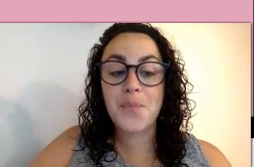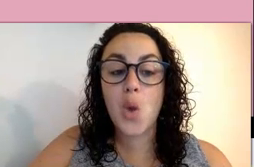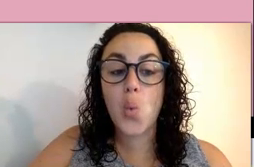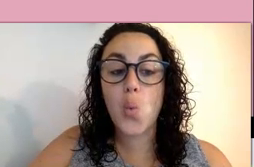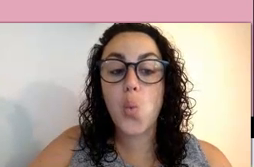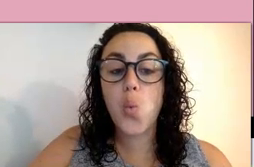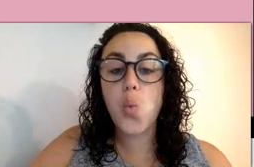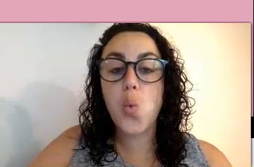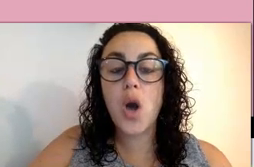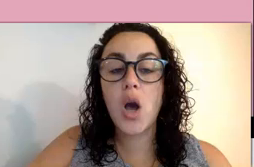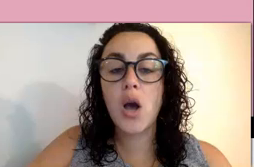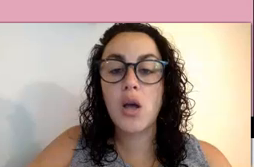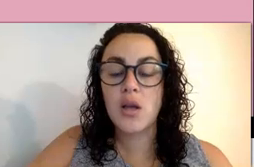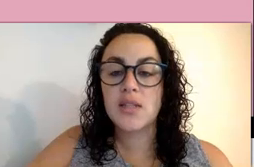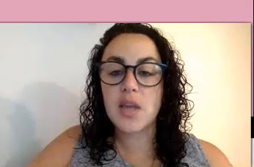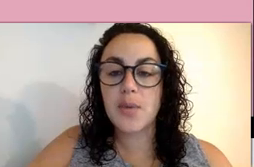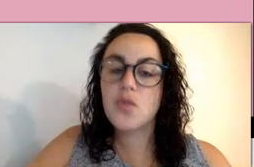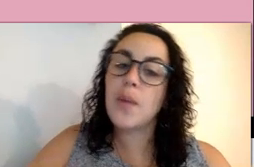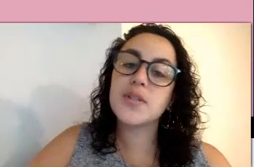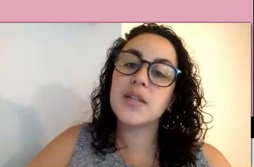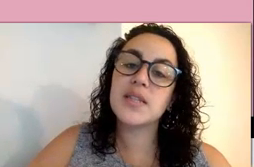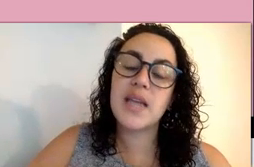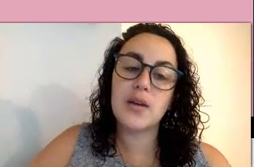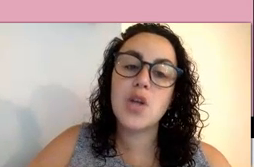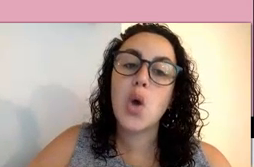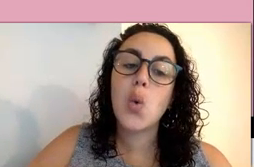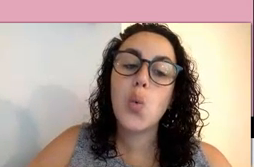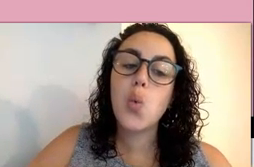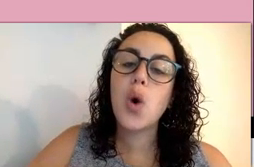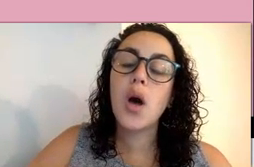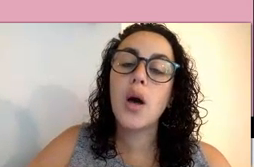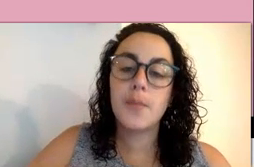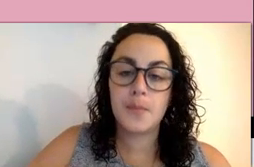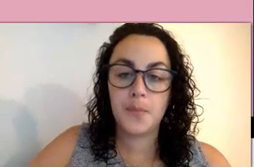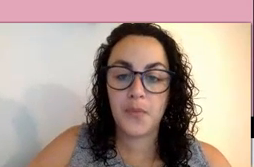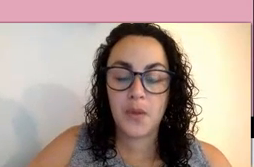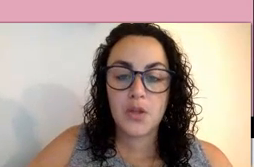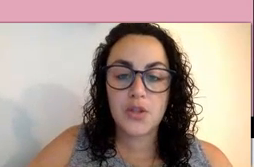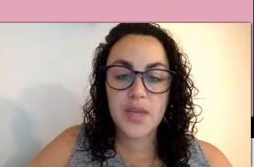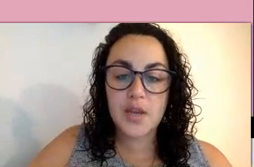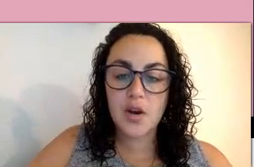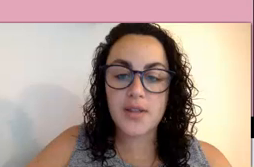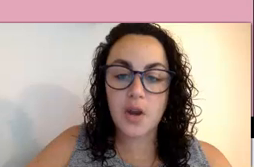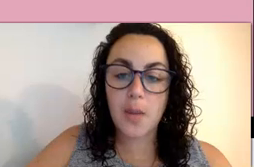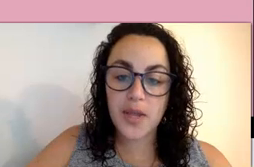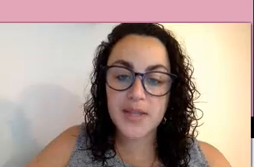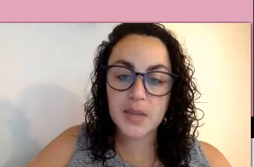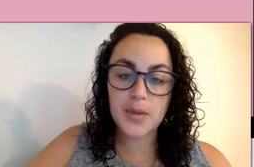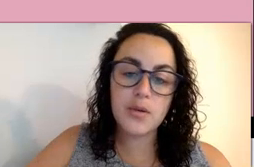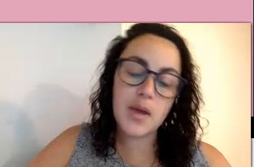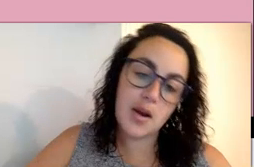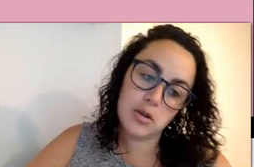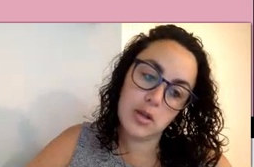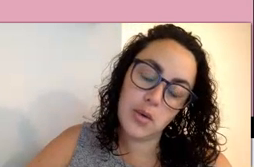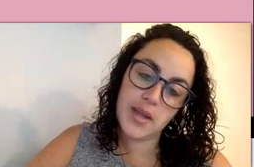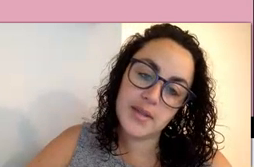it. Whoa. W represents the sound. Whoa. So here is our uppercase